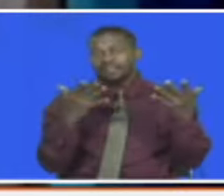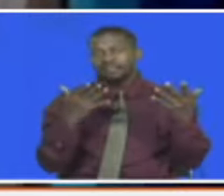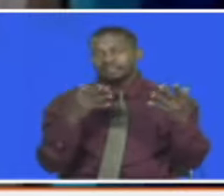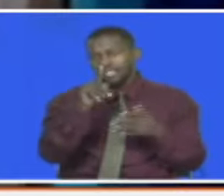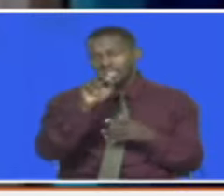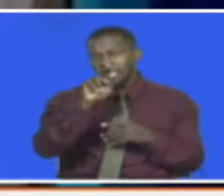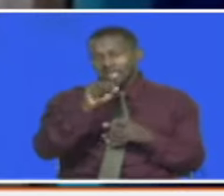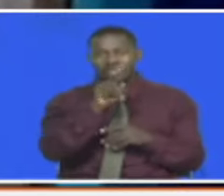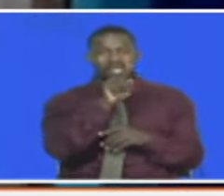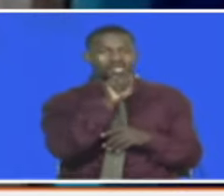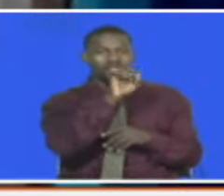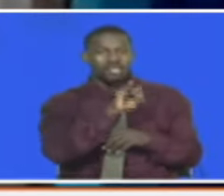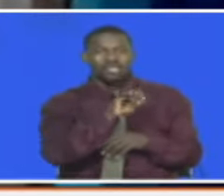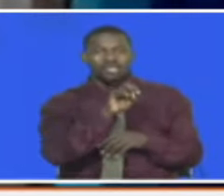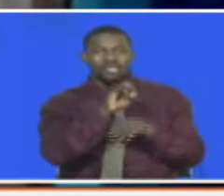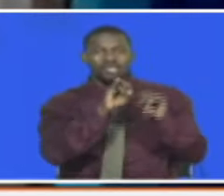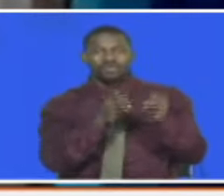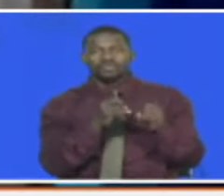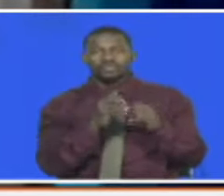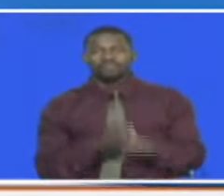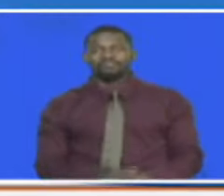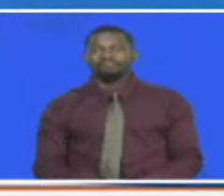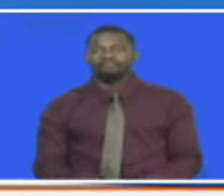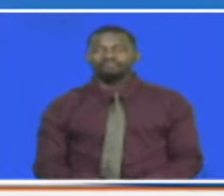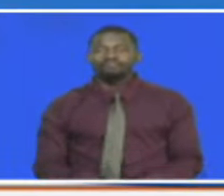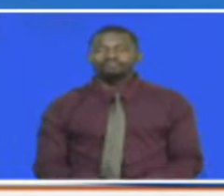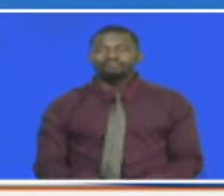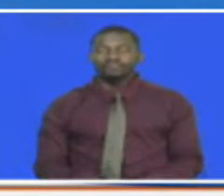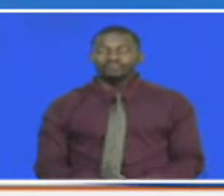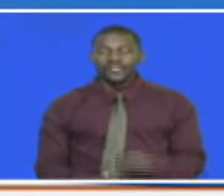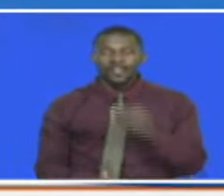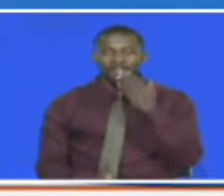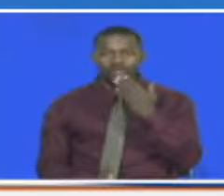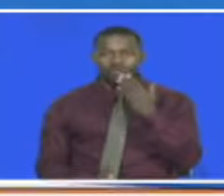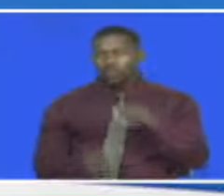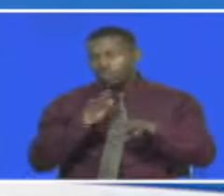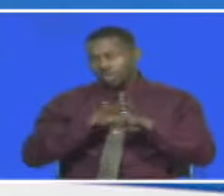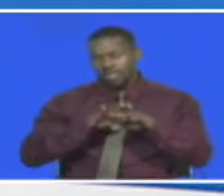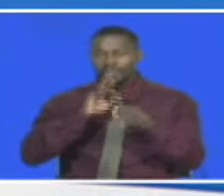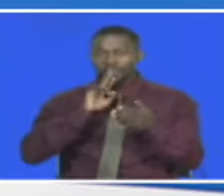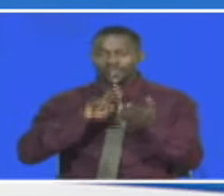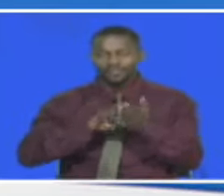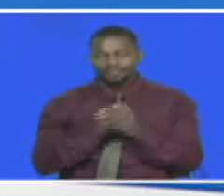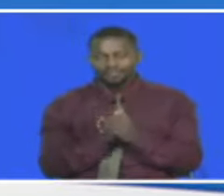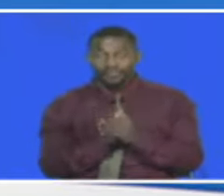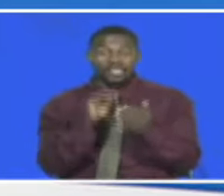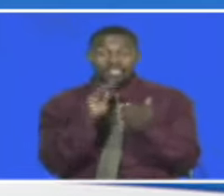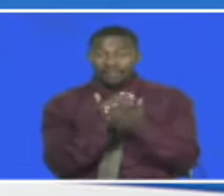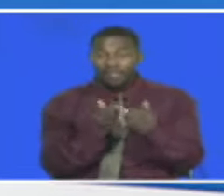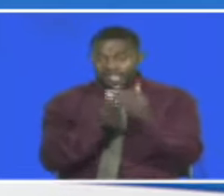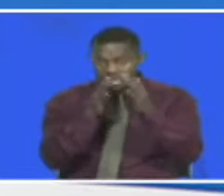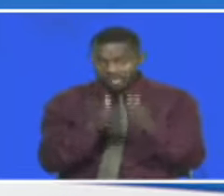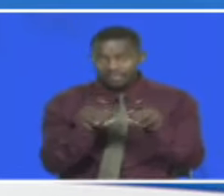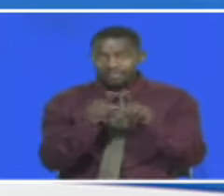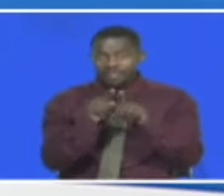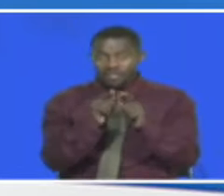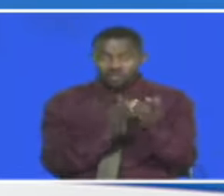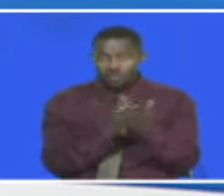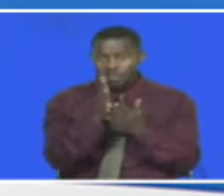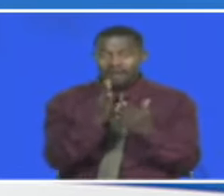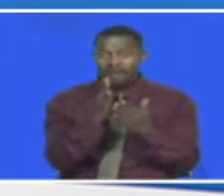Yuhi, KTN News. Thank you, Gashuhi, for that report. Now, meanwhile, a section of leaders and human rights